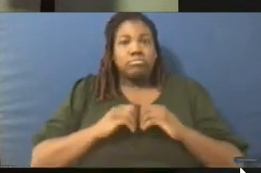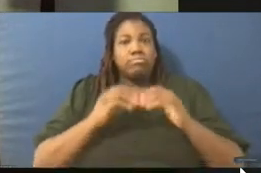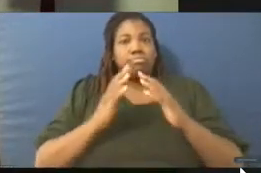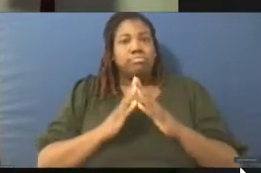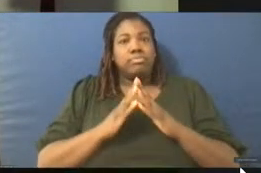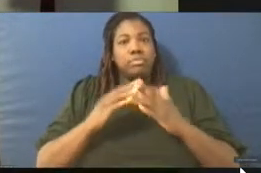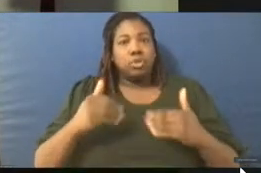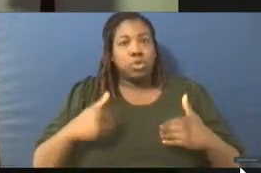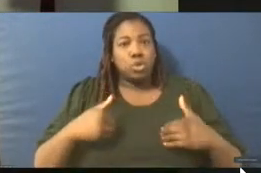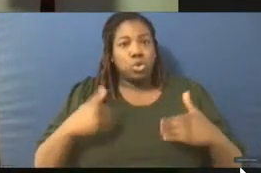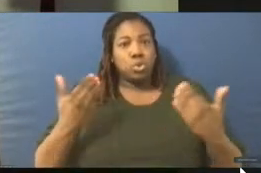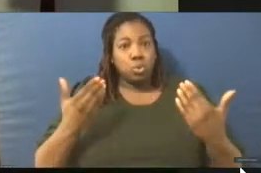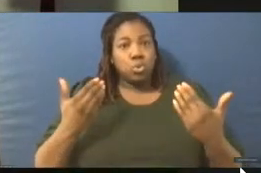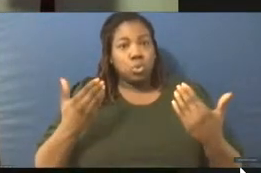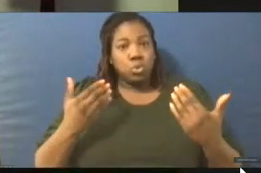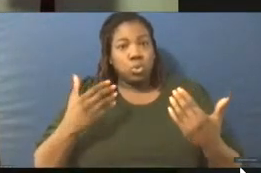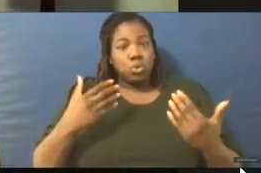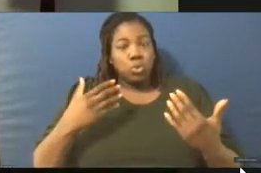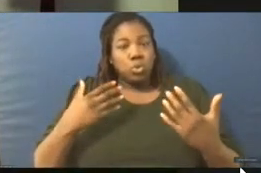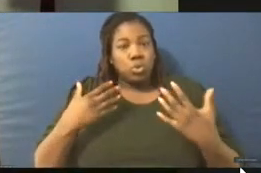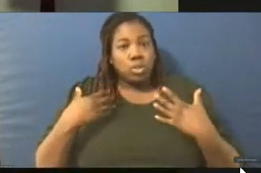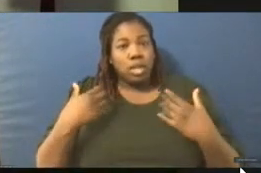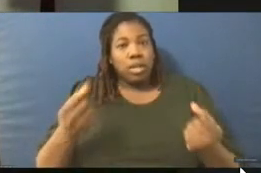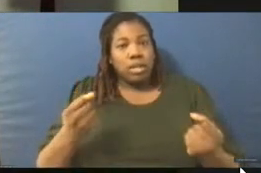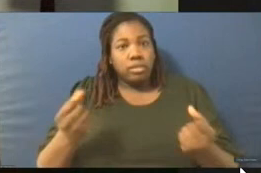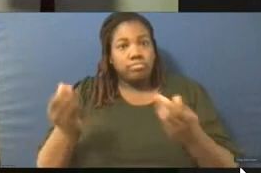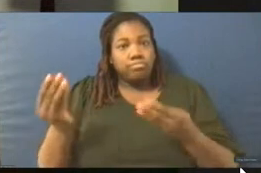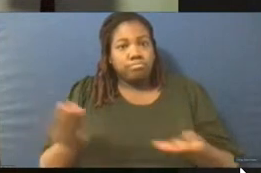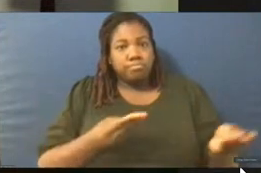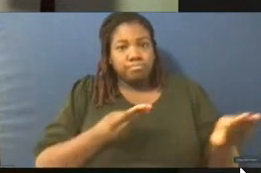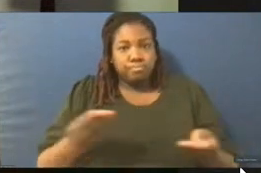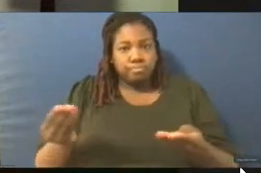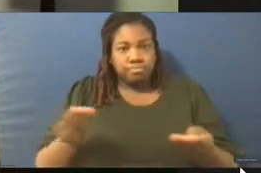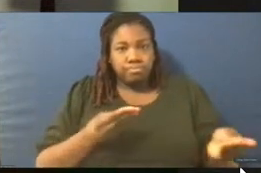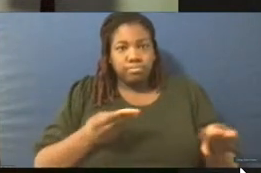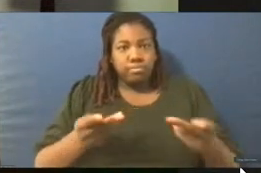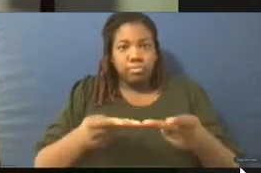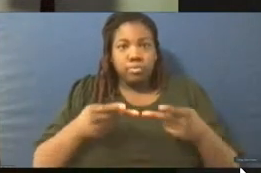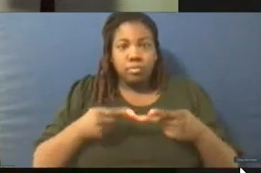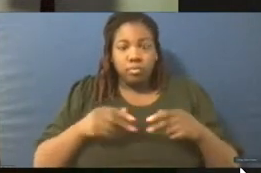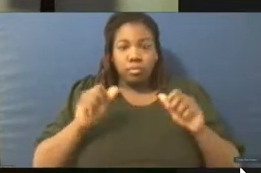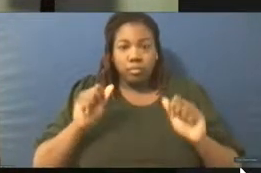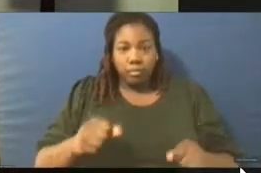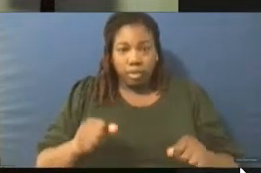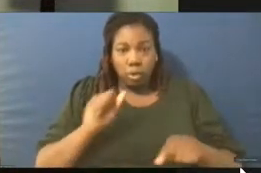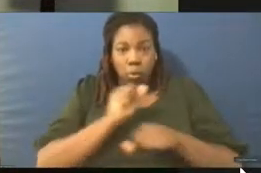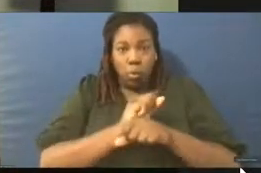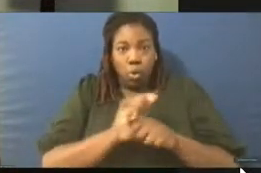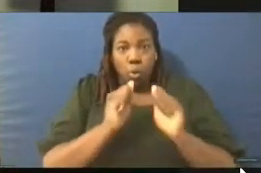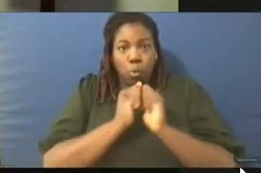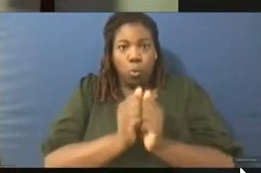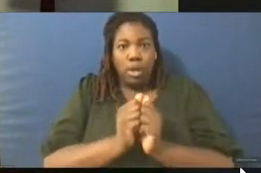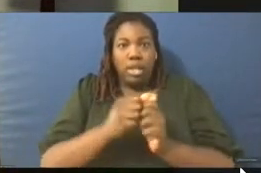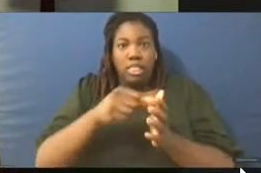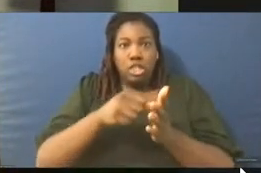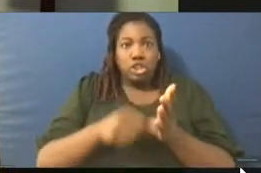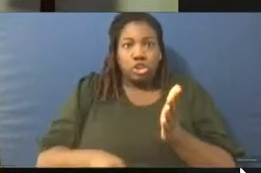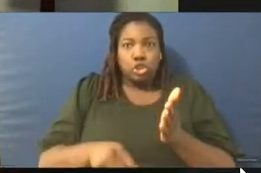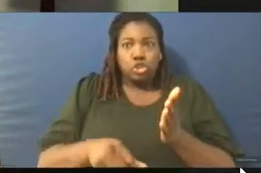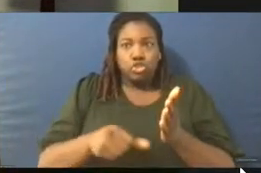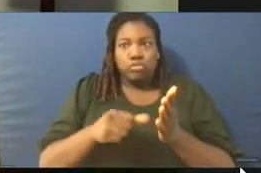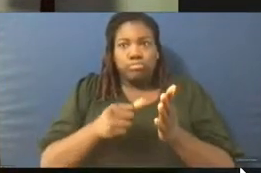youth health liaison position that can work alongside with the Surgeon General, which I think